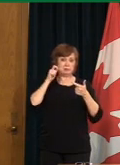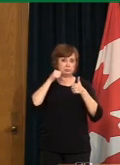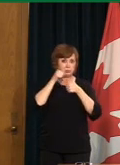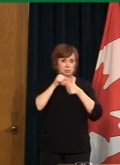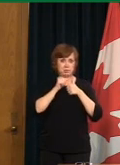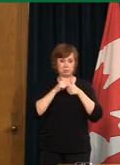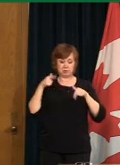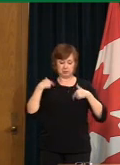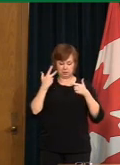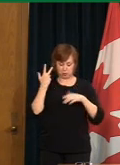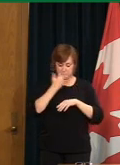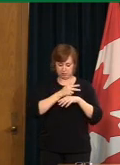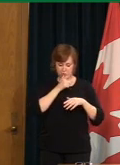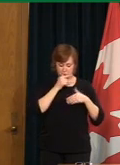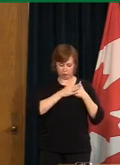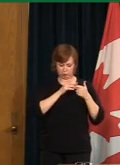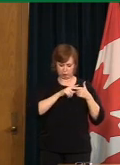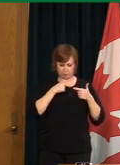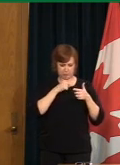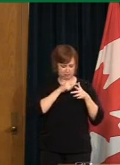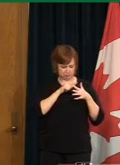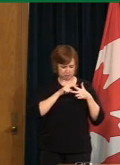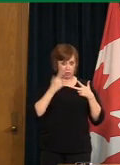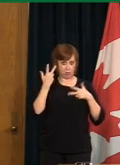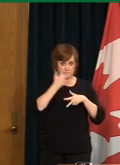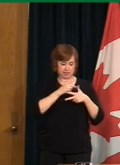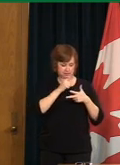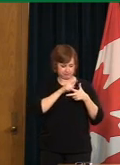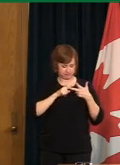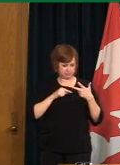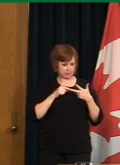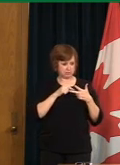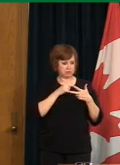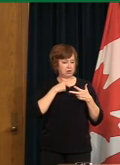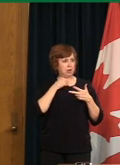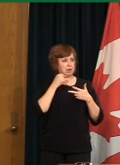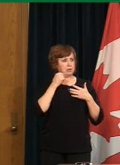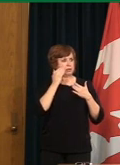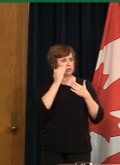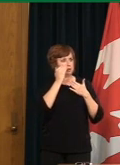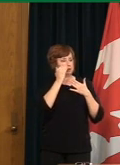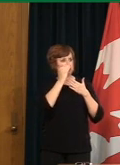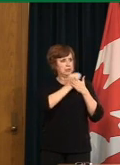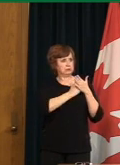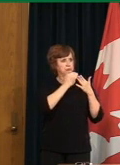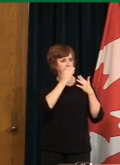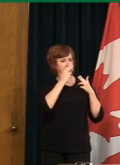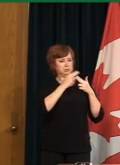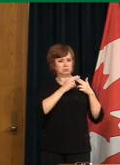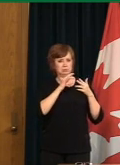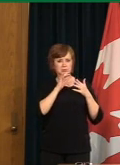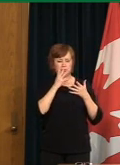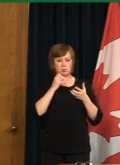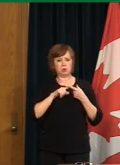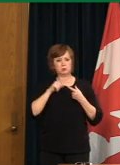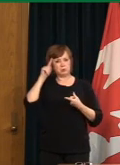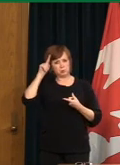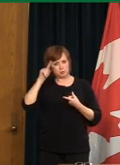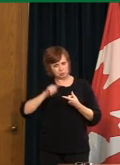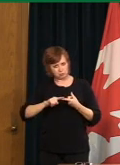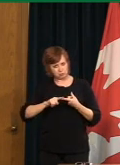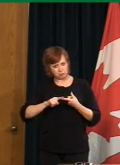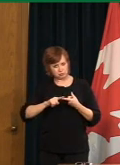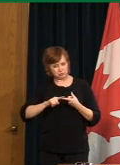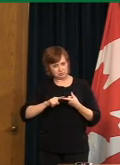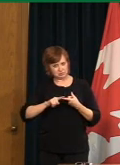last 3 days? And if we can identify more than a handful, how can we minimize that on a day-to-day basis? I think that is going